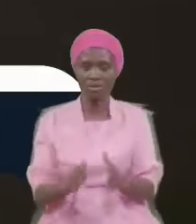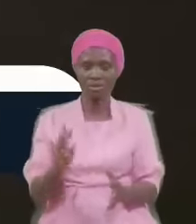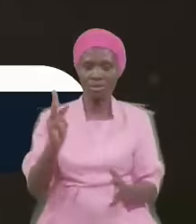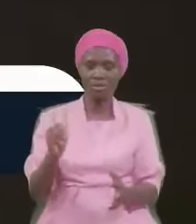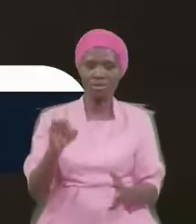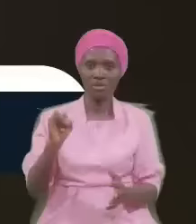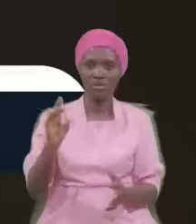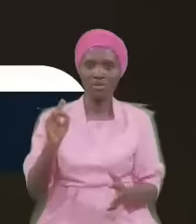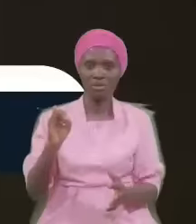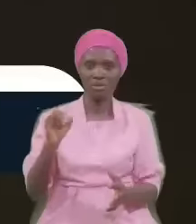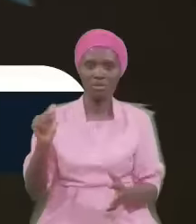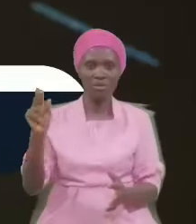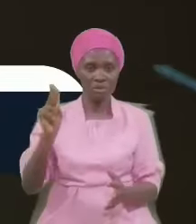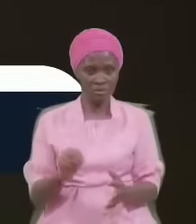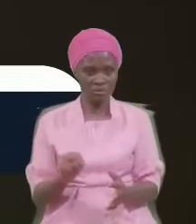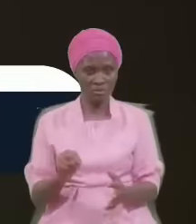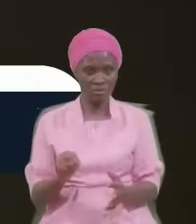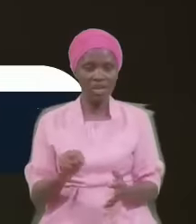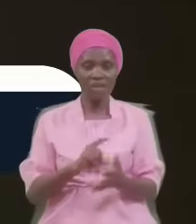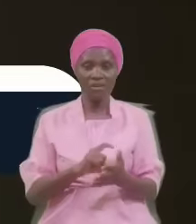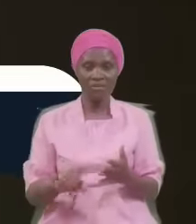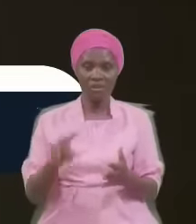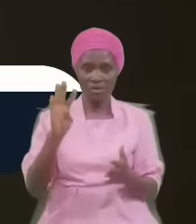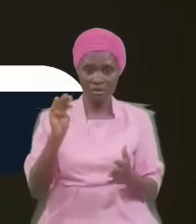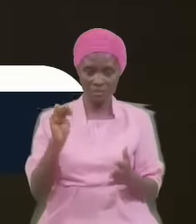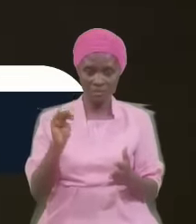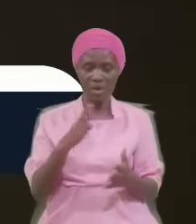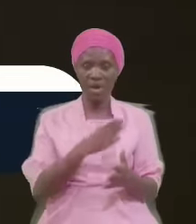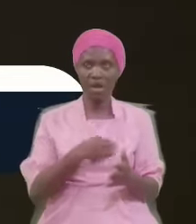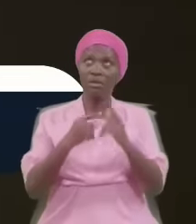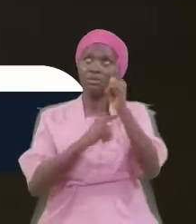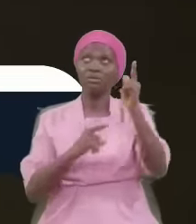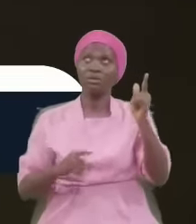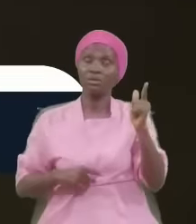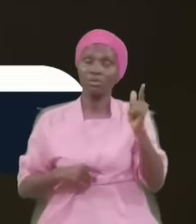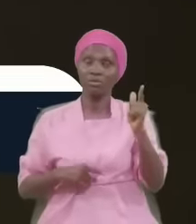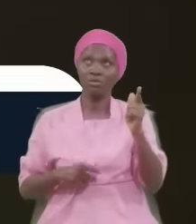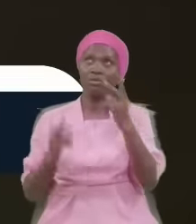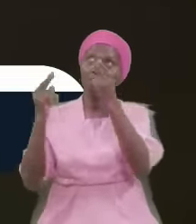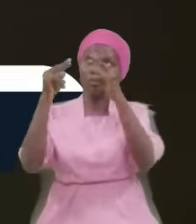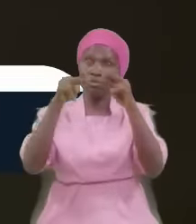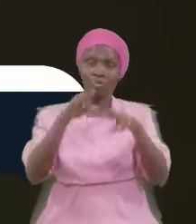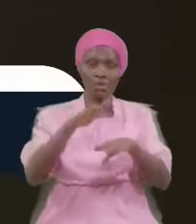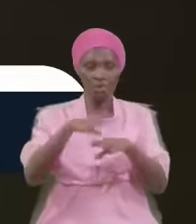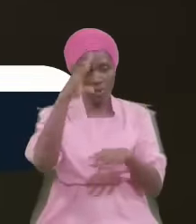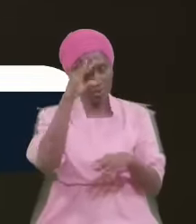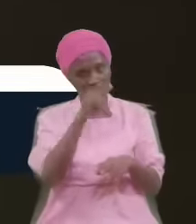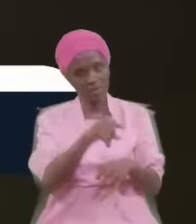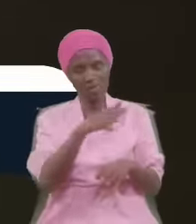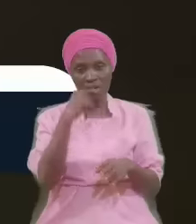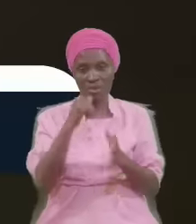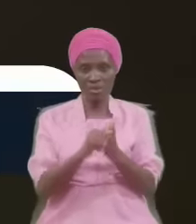there. In verse 14, and the Lord looked upon him and said, go